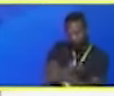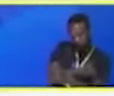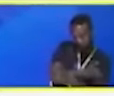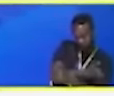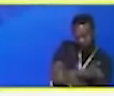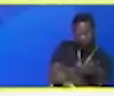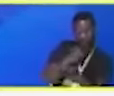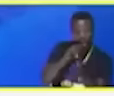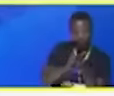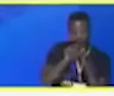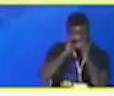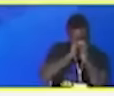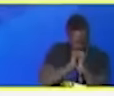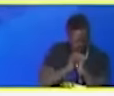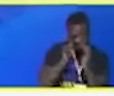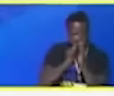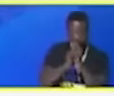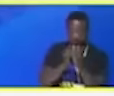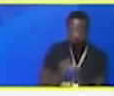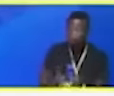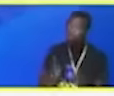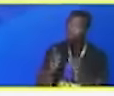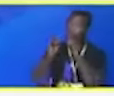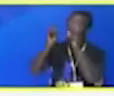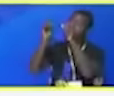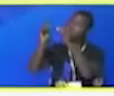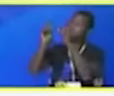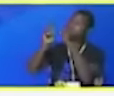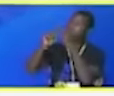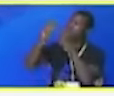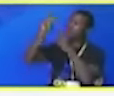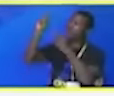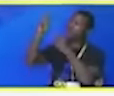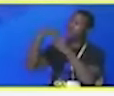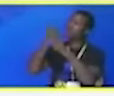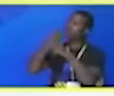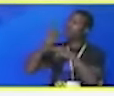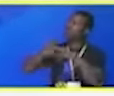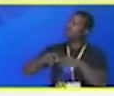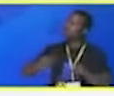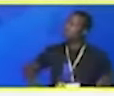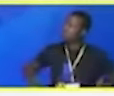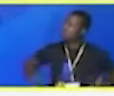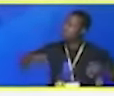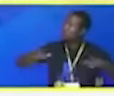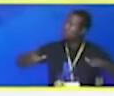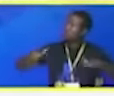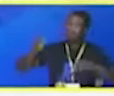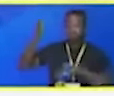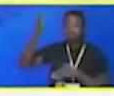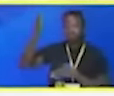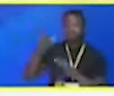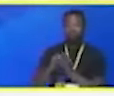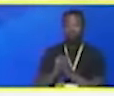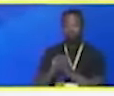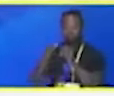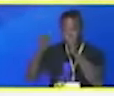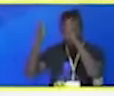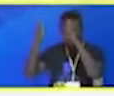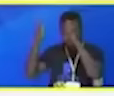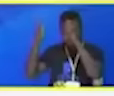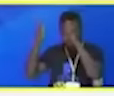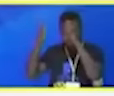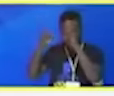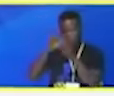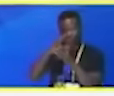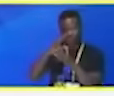was a worship that was dedicated to him who sat or sits upon the throne, the Father now, and